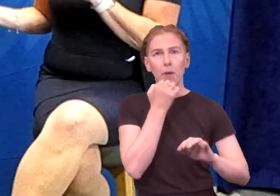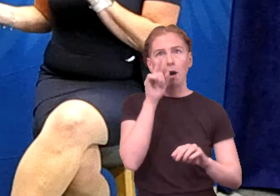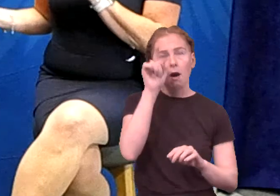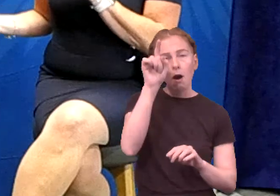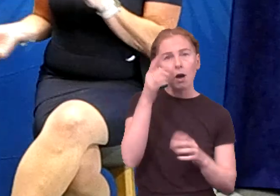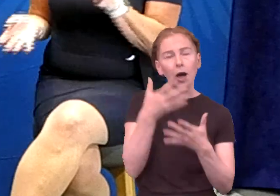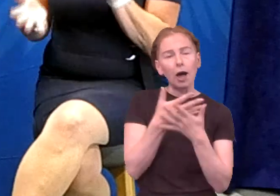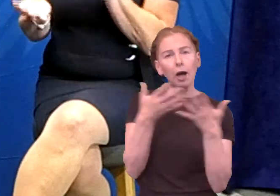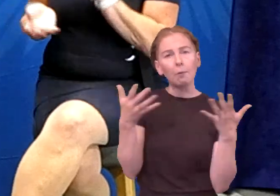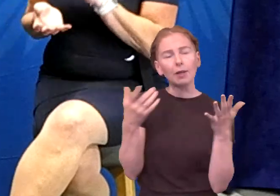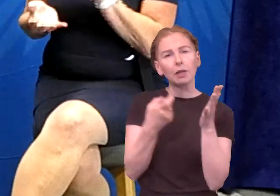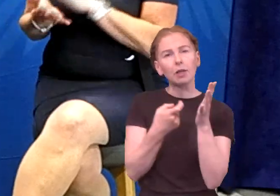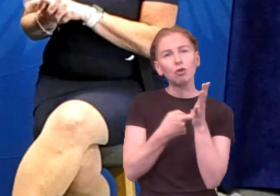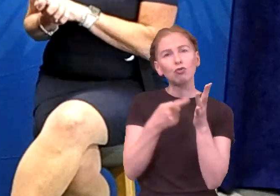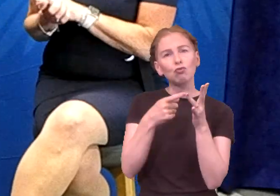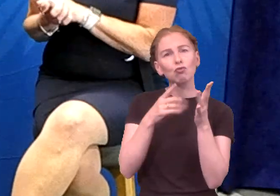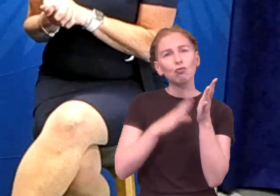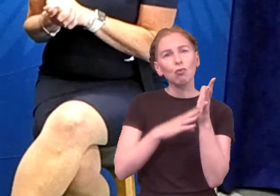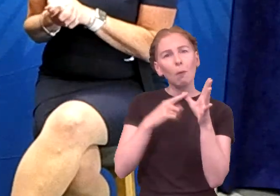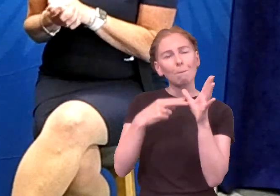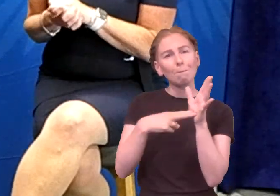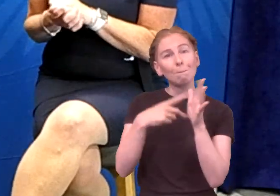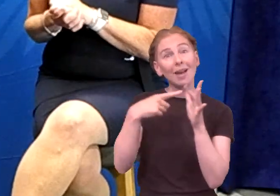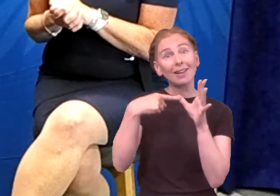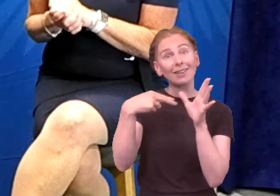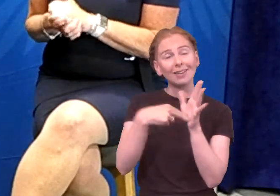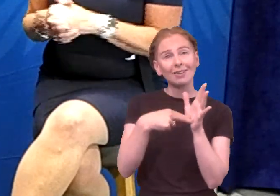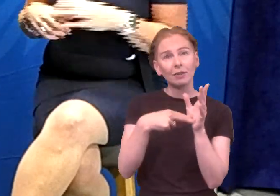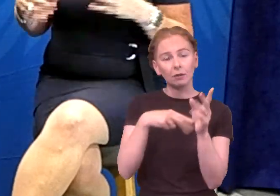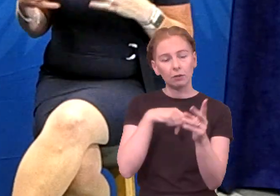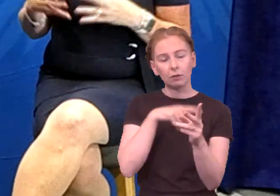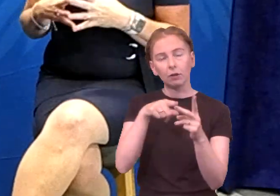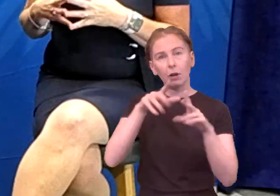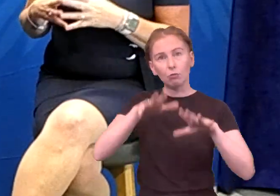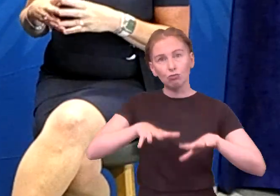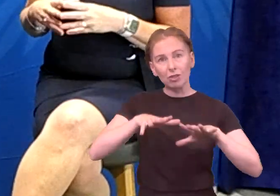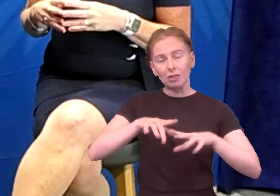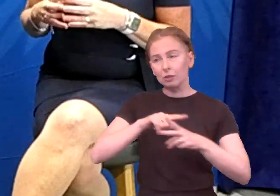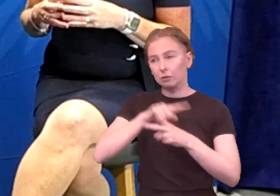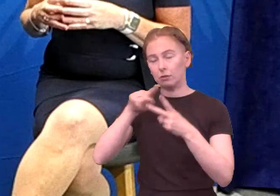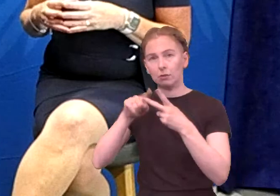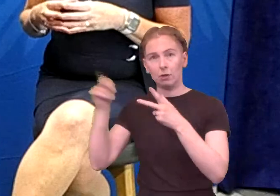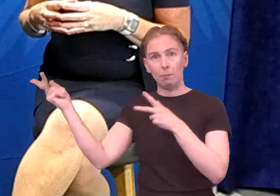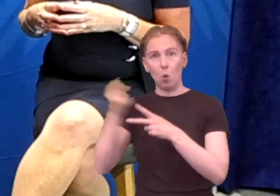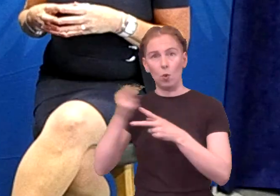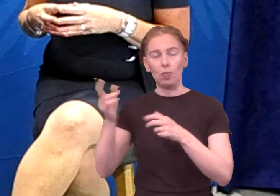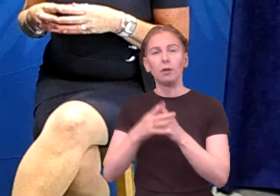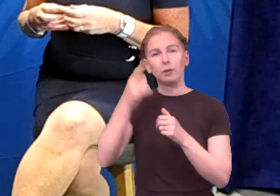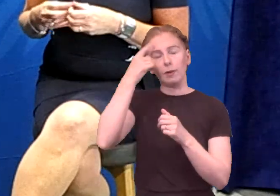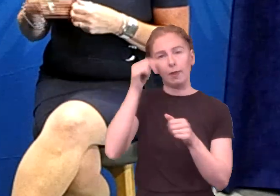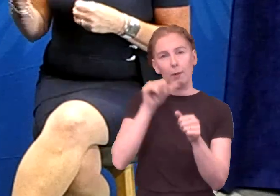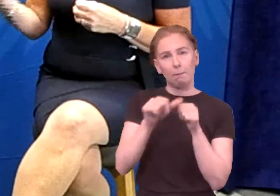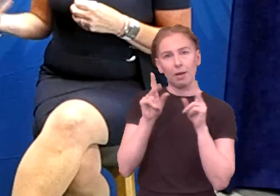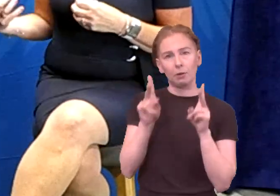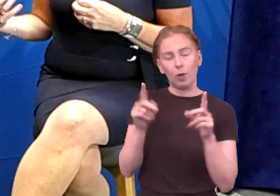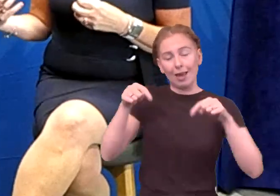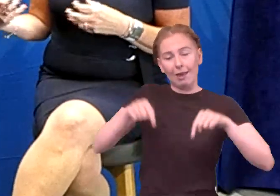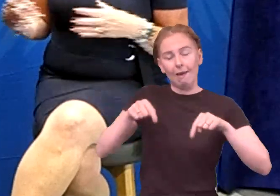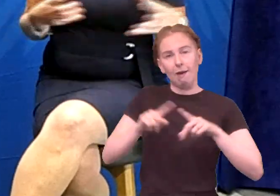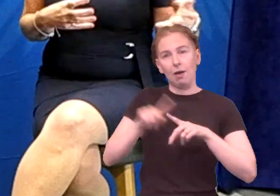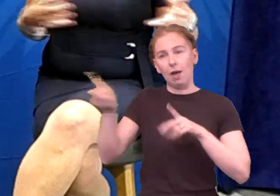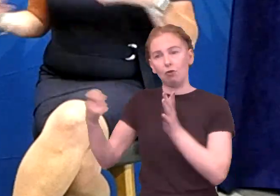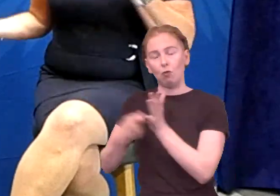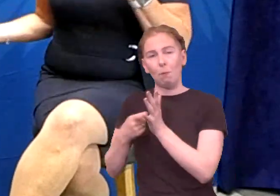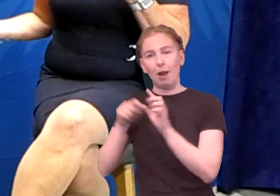Romanians are also quite high up there in the identified victims. So we felt that by having a navigator based out in Romania as well, that helps